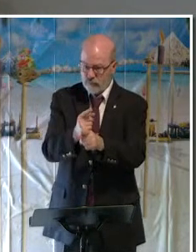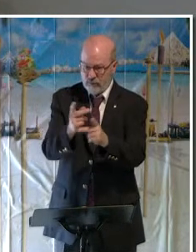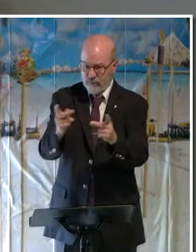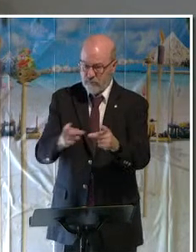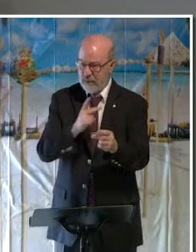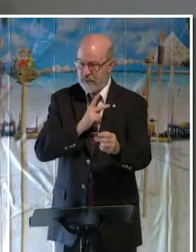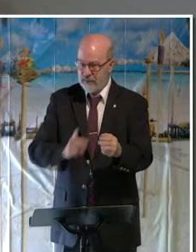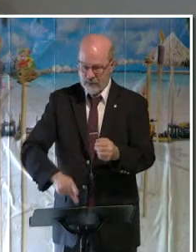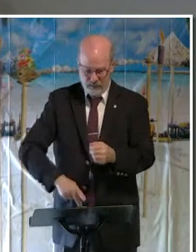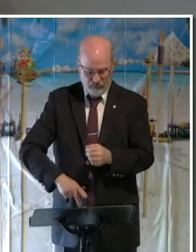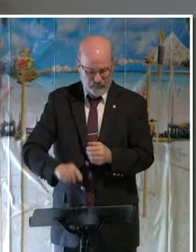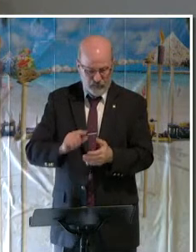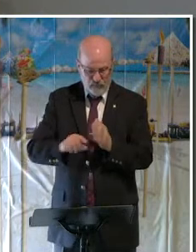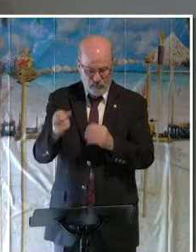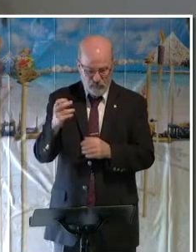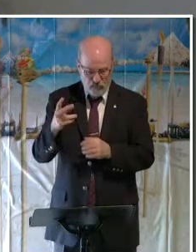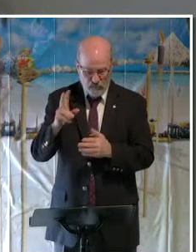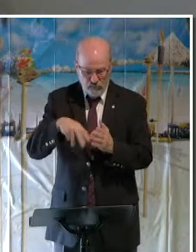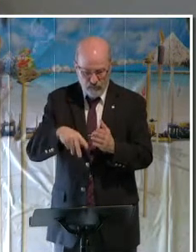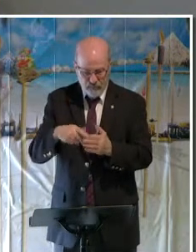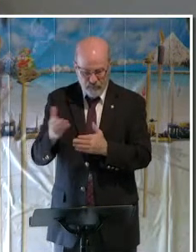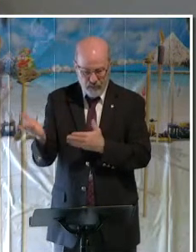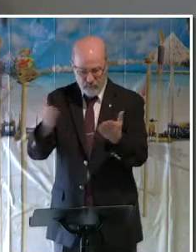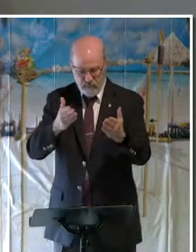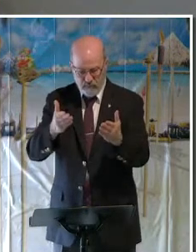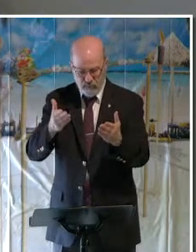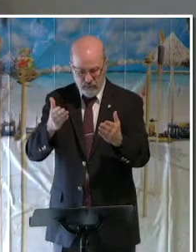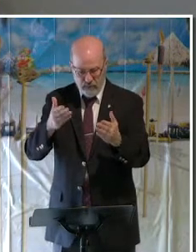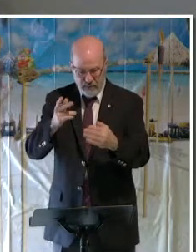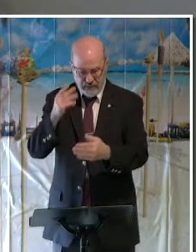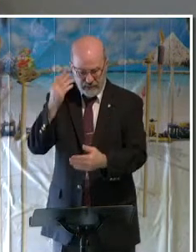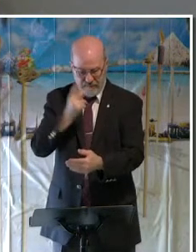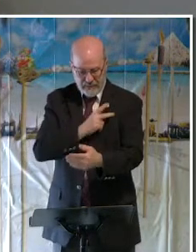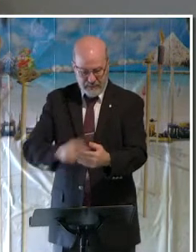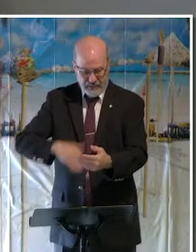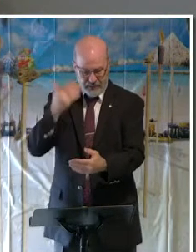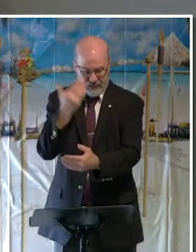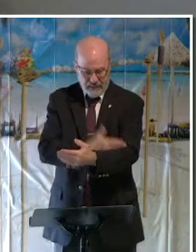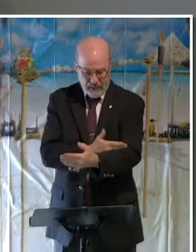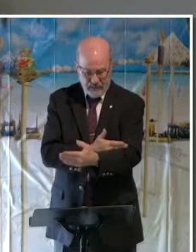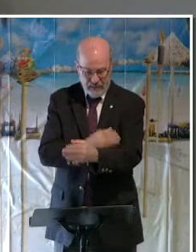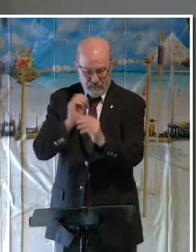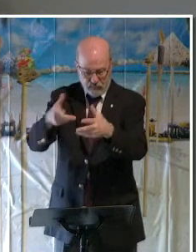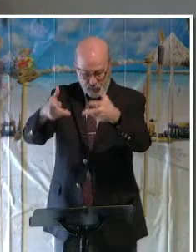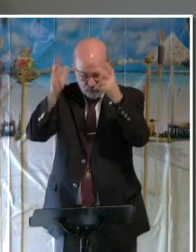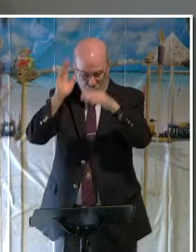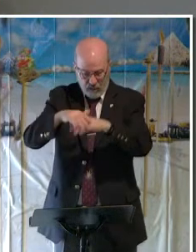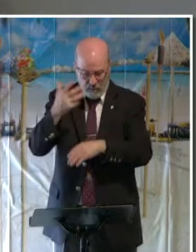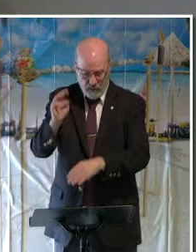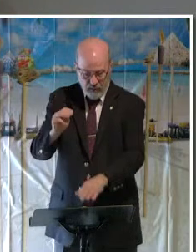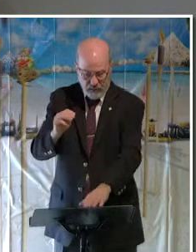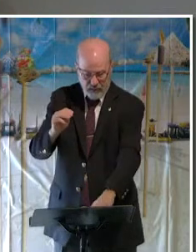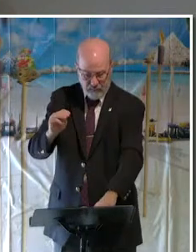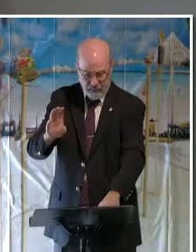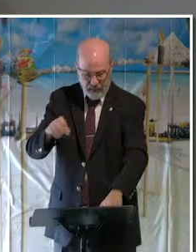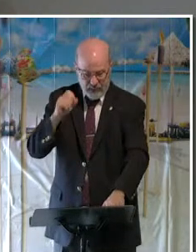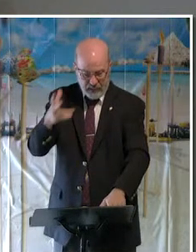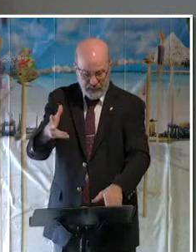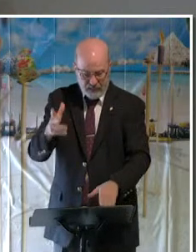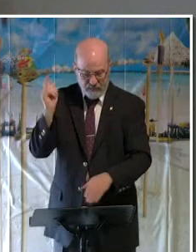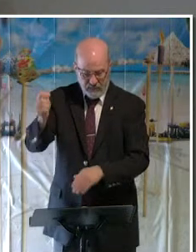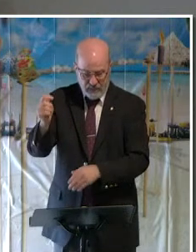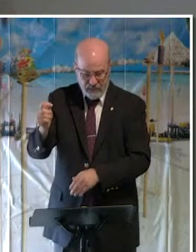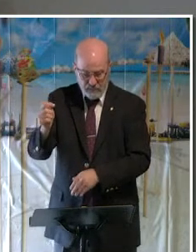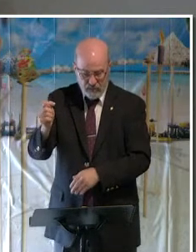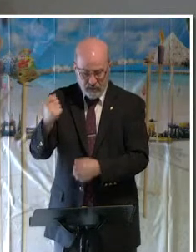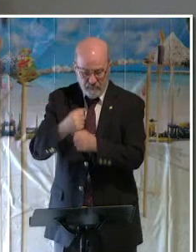king. In verse 12 we read, and he brought forth the king's son, that's Joash, and put the crown upon him and gave him the